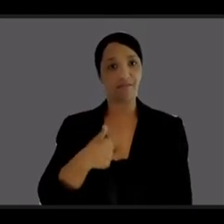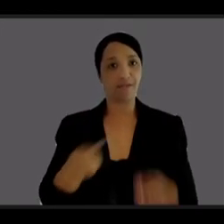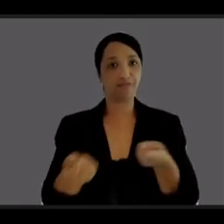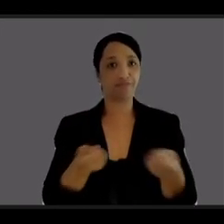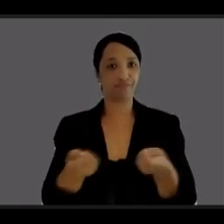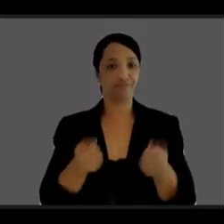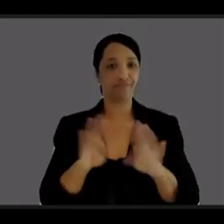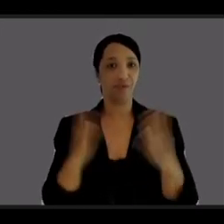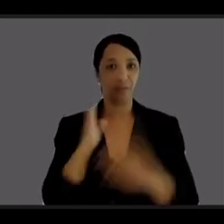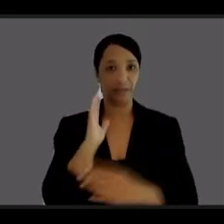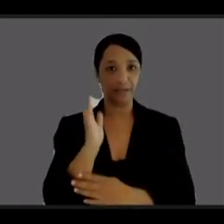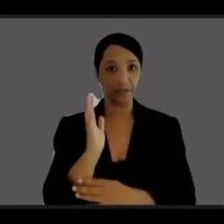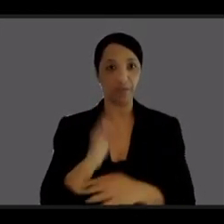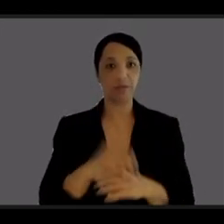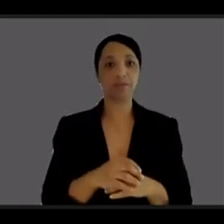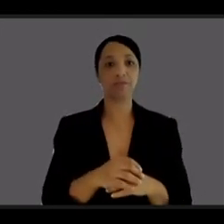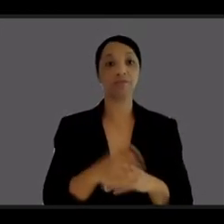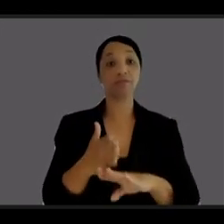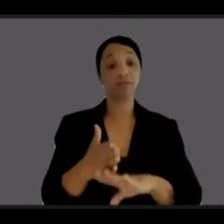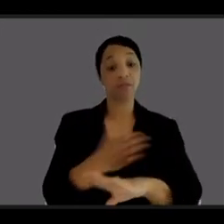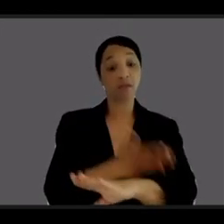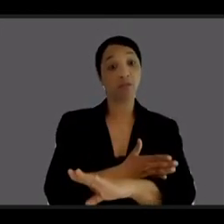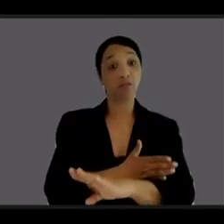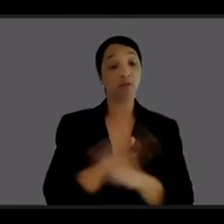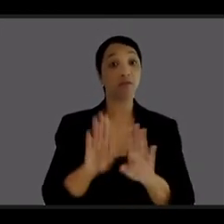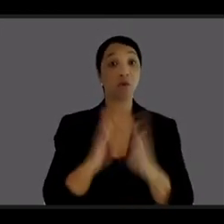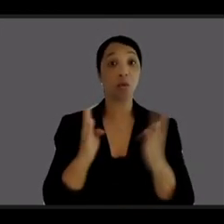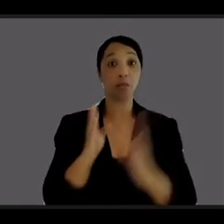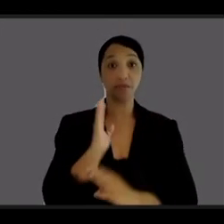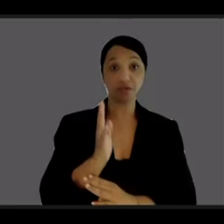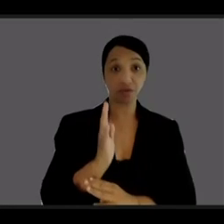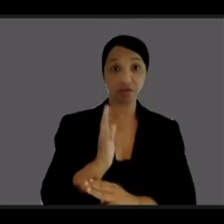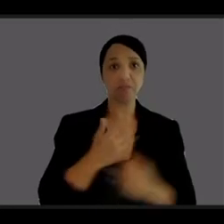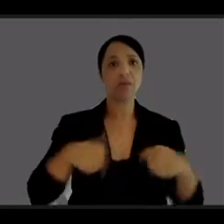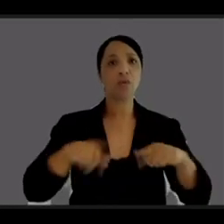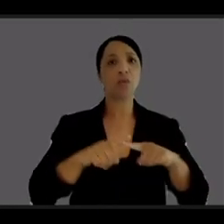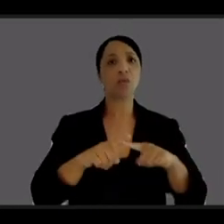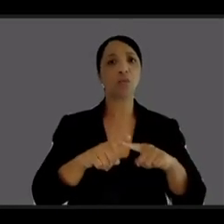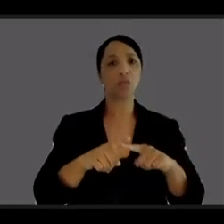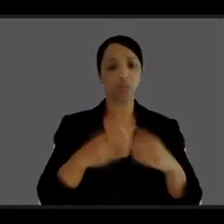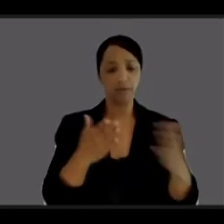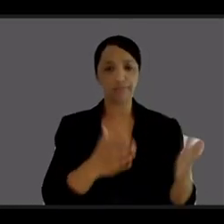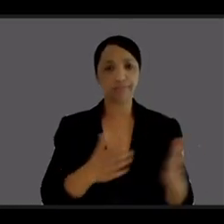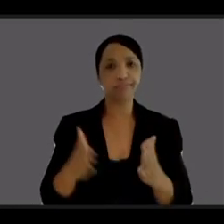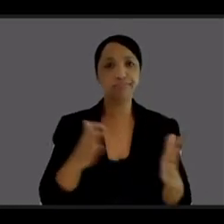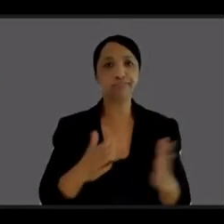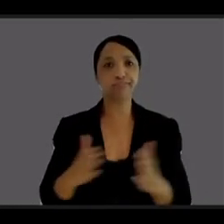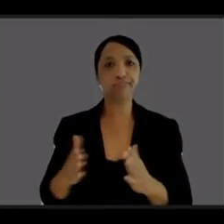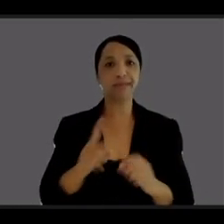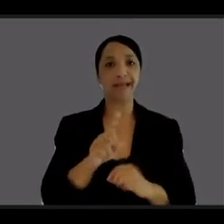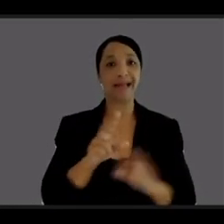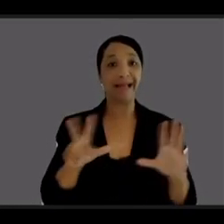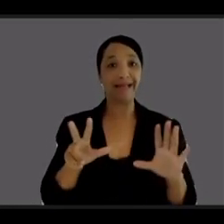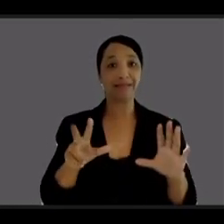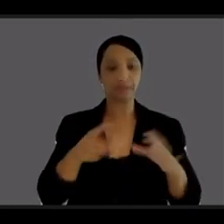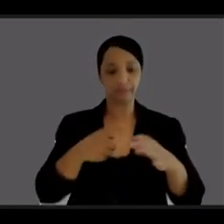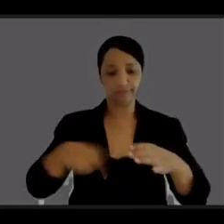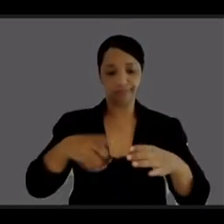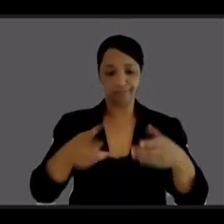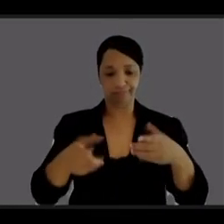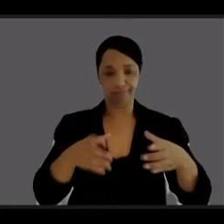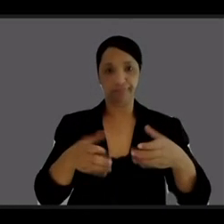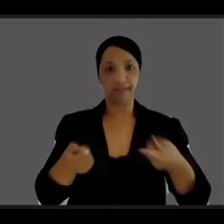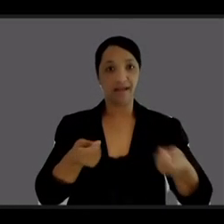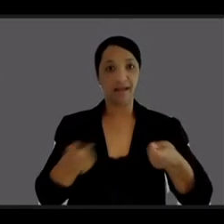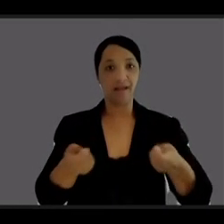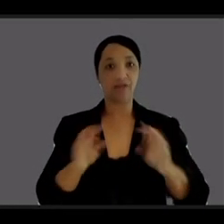to the opening ceremony of the 18th annual meeting of the Internet Governance Forum, we now present as the